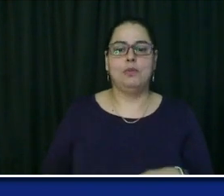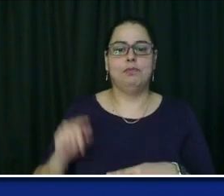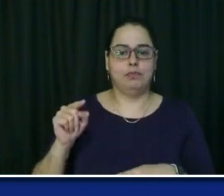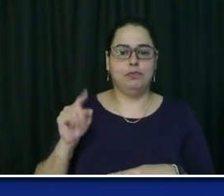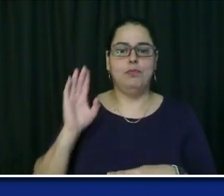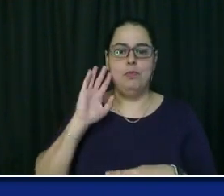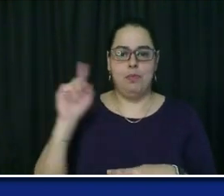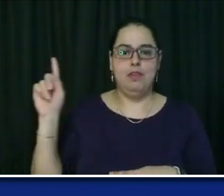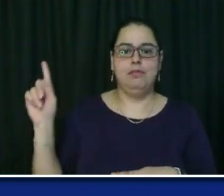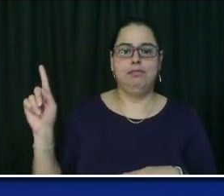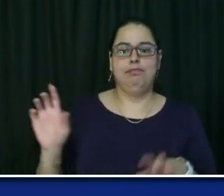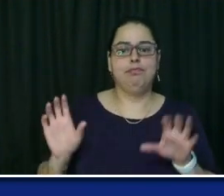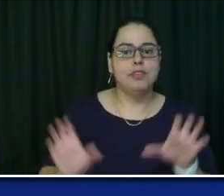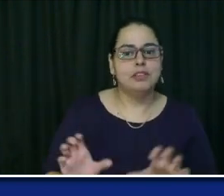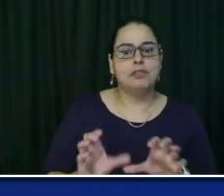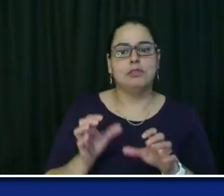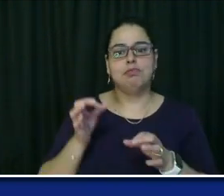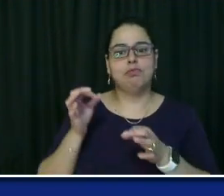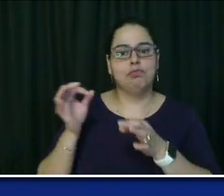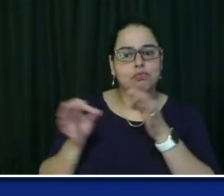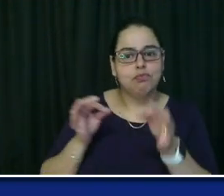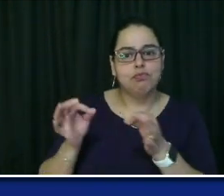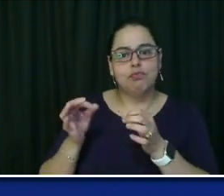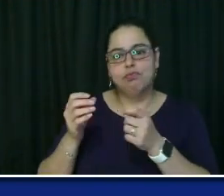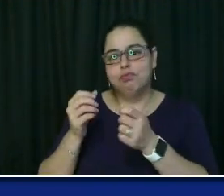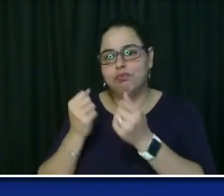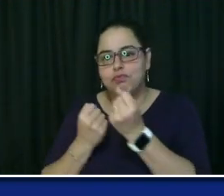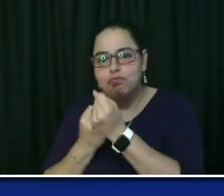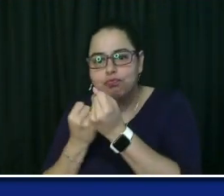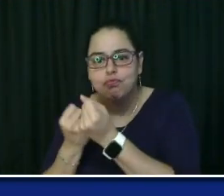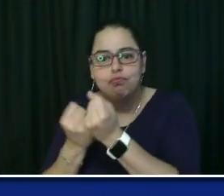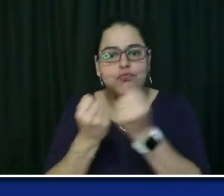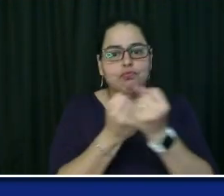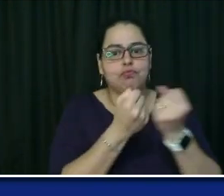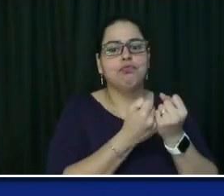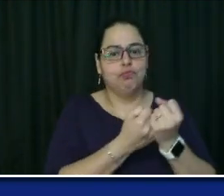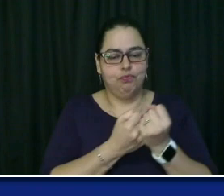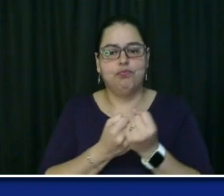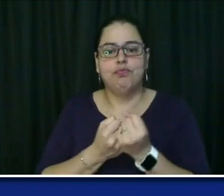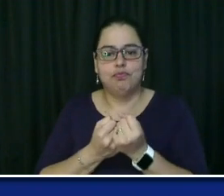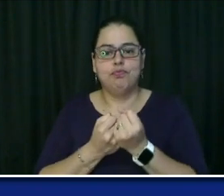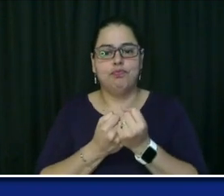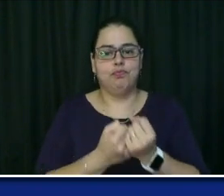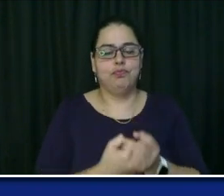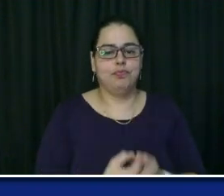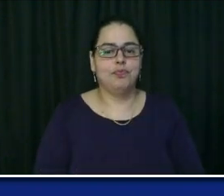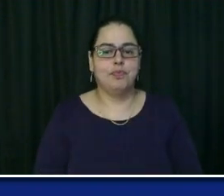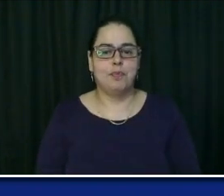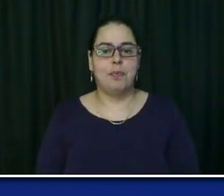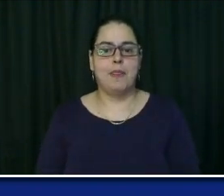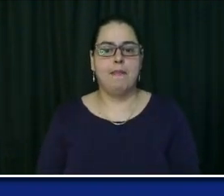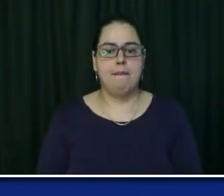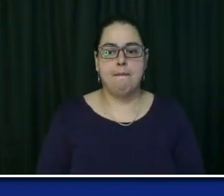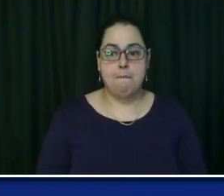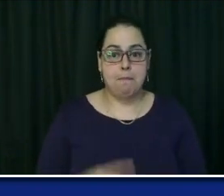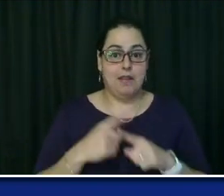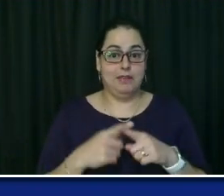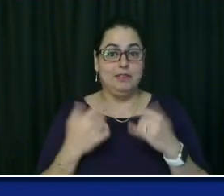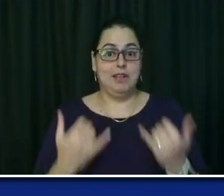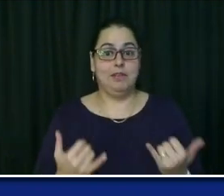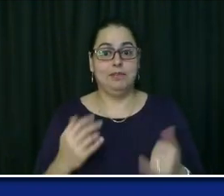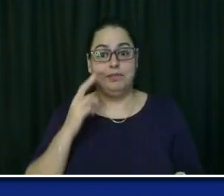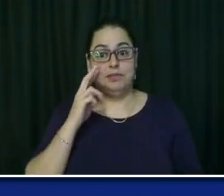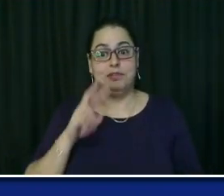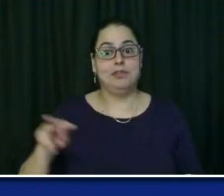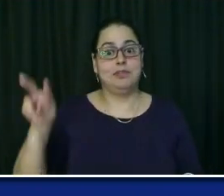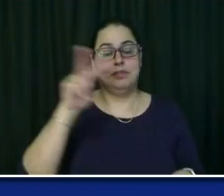can't deny what we see. This presidential election going on, it's very, divisive, that we're trying to work together, regardless of